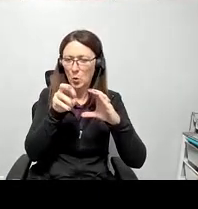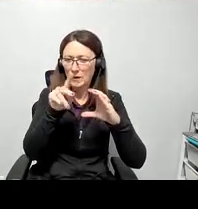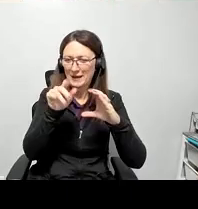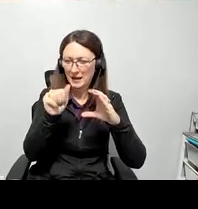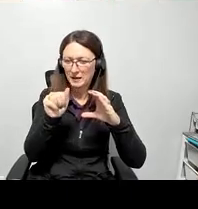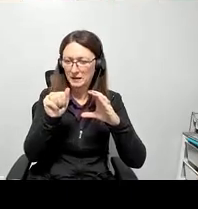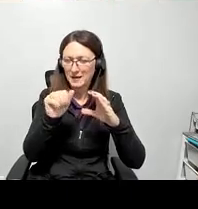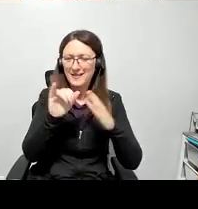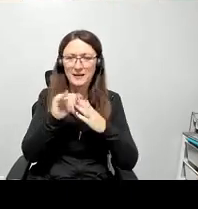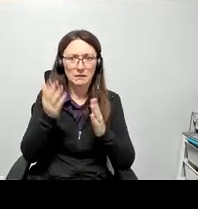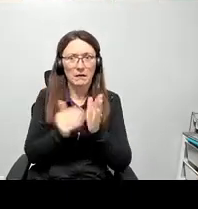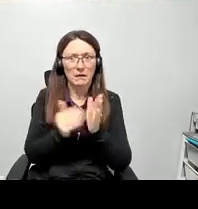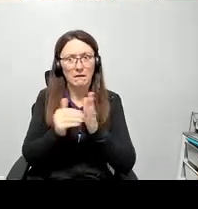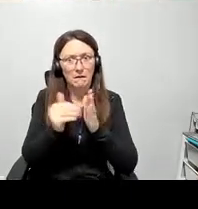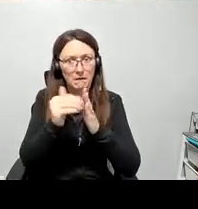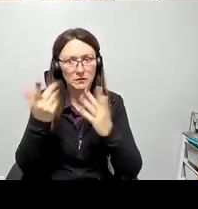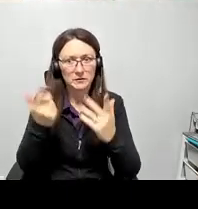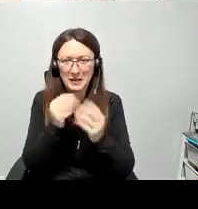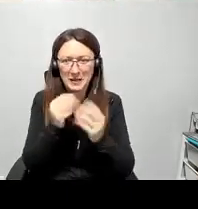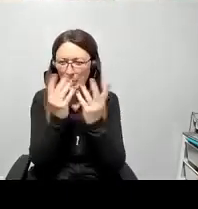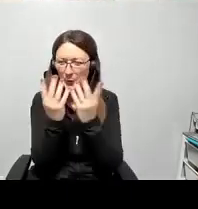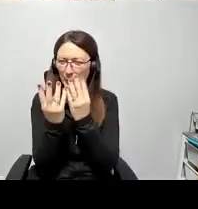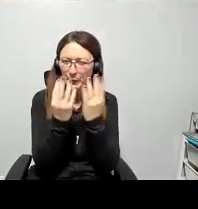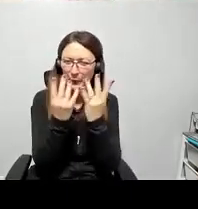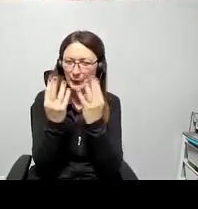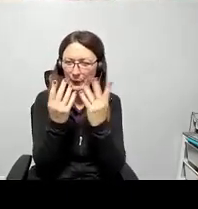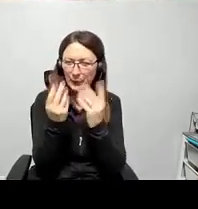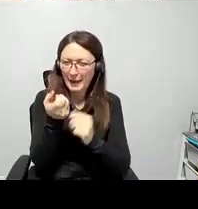have thousands of hair cells